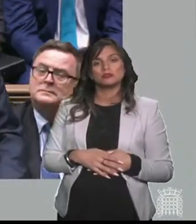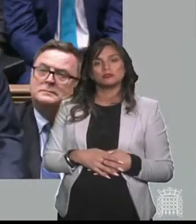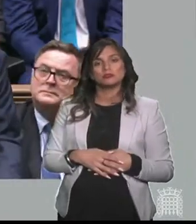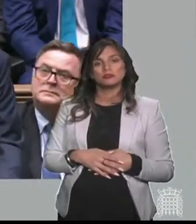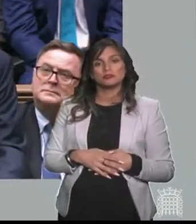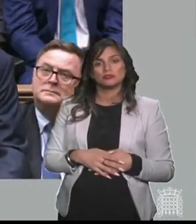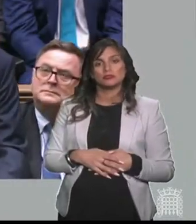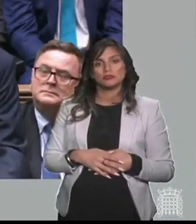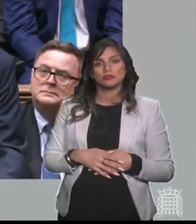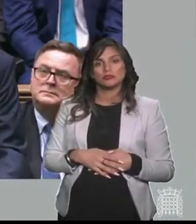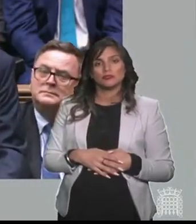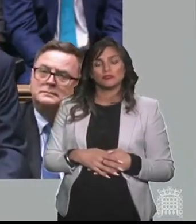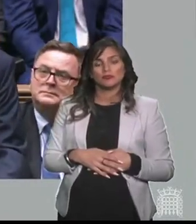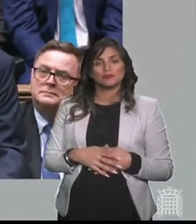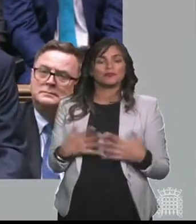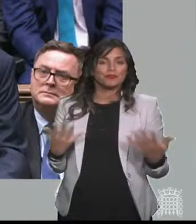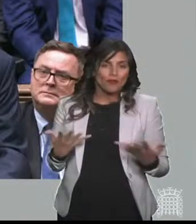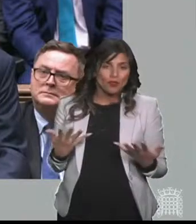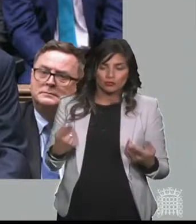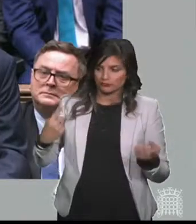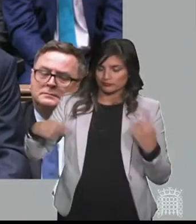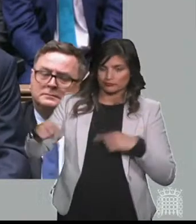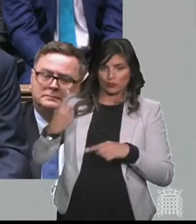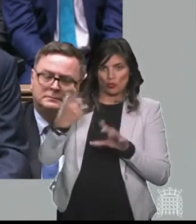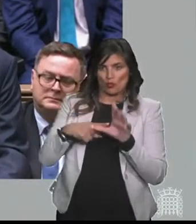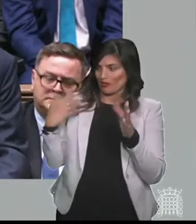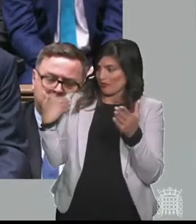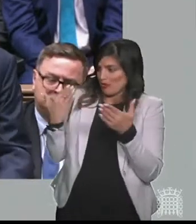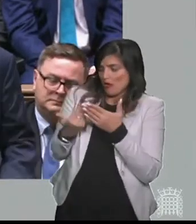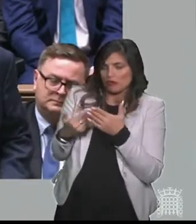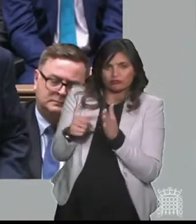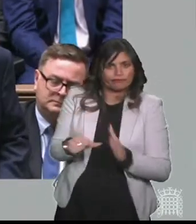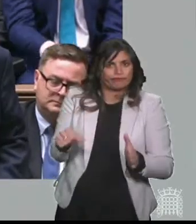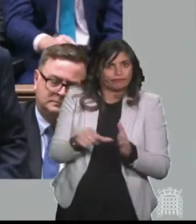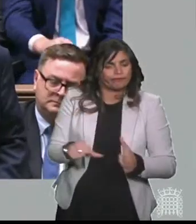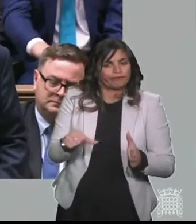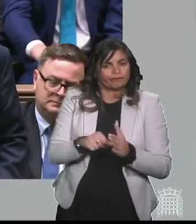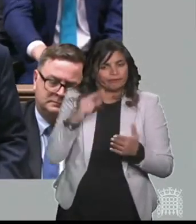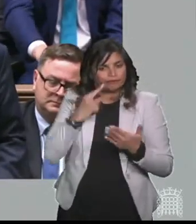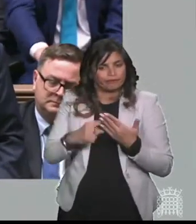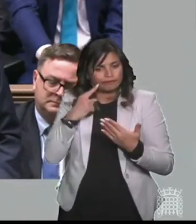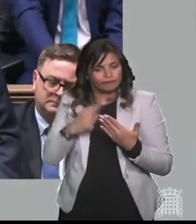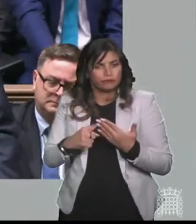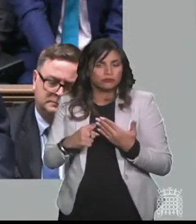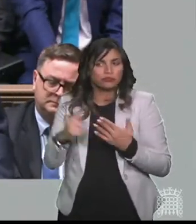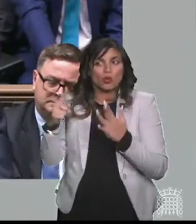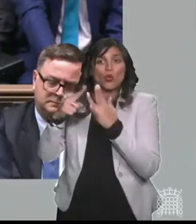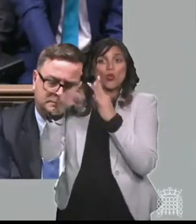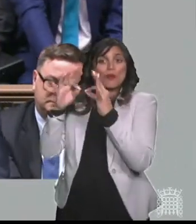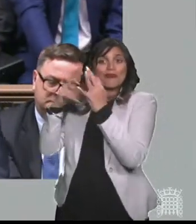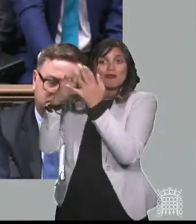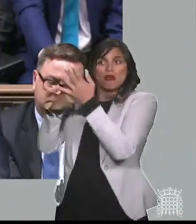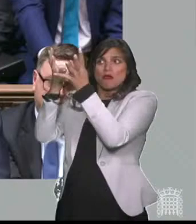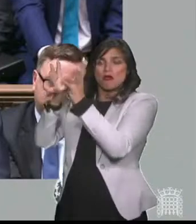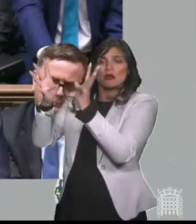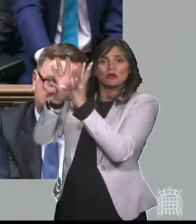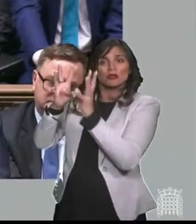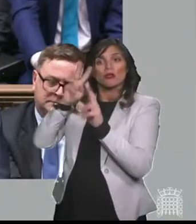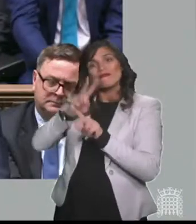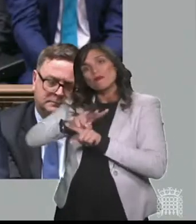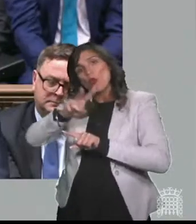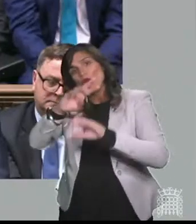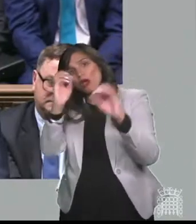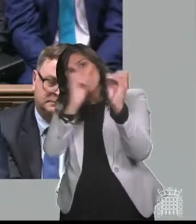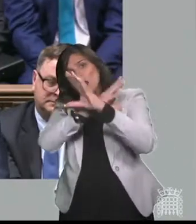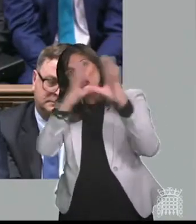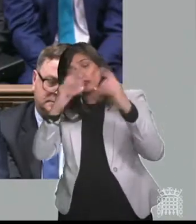the difficult decisions that we've taken in the last year, today's OBR forecast shows that borrowing will be lower